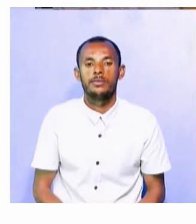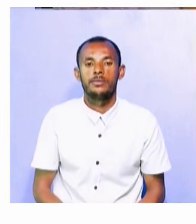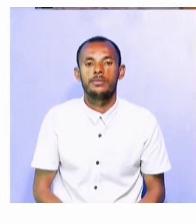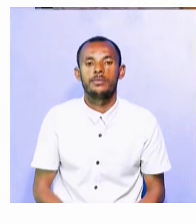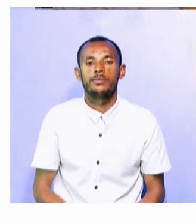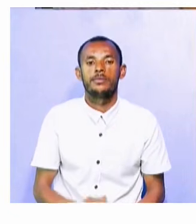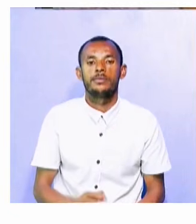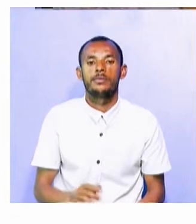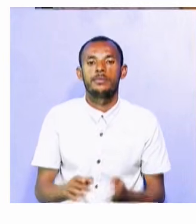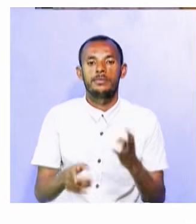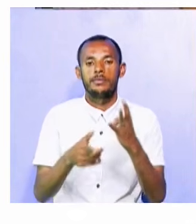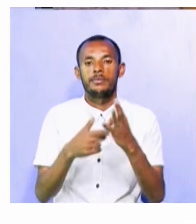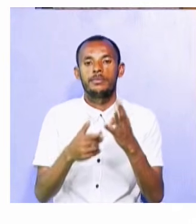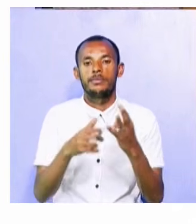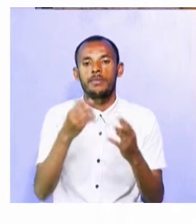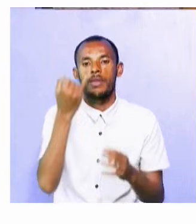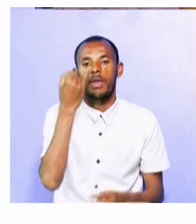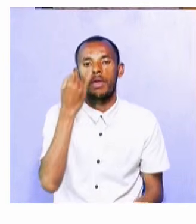if